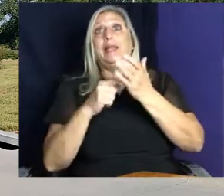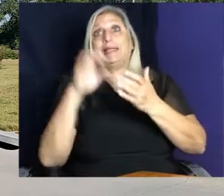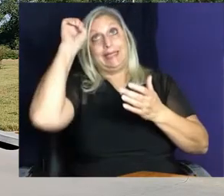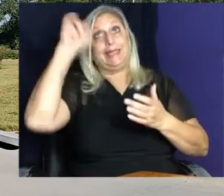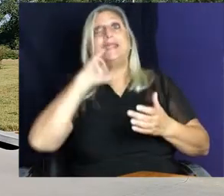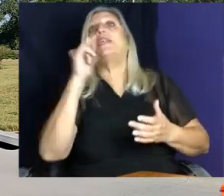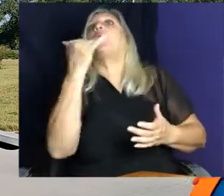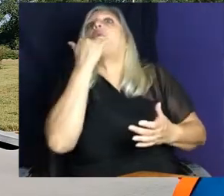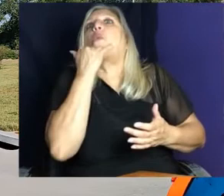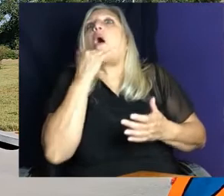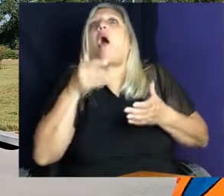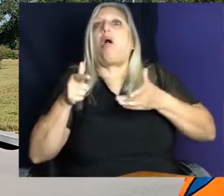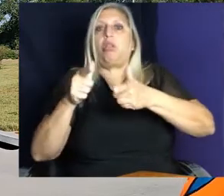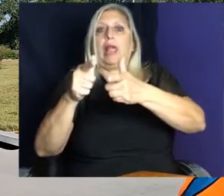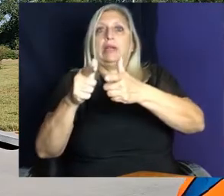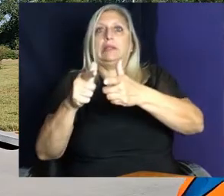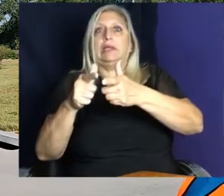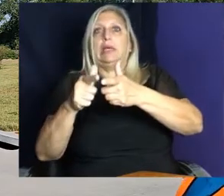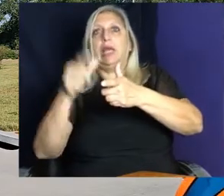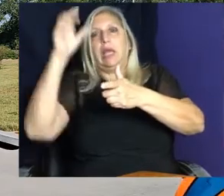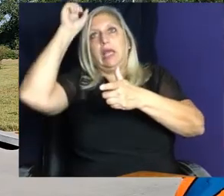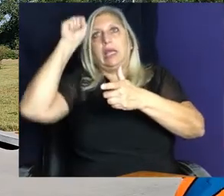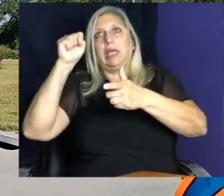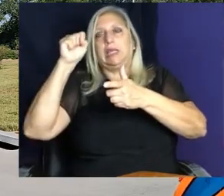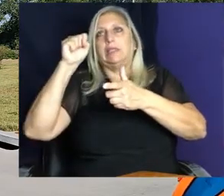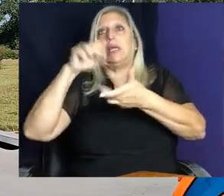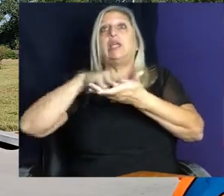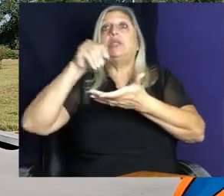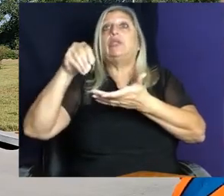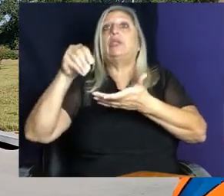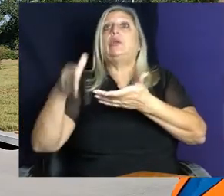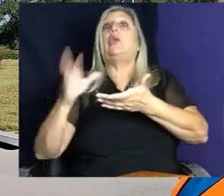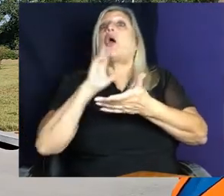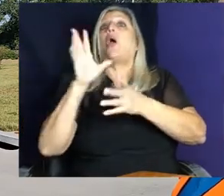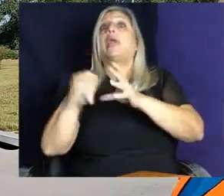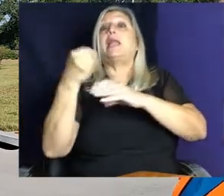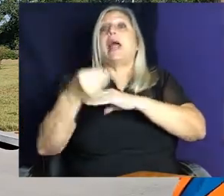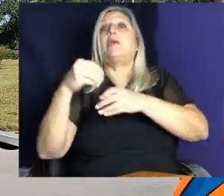Notice he's in the wrong lane and his students are getting out into the flow of traffic.